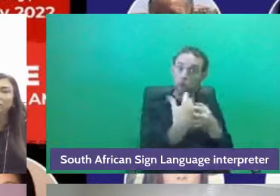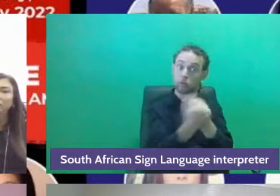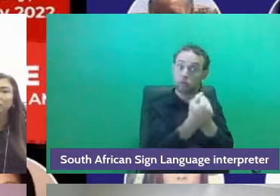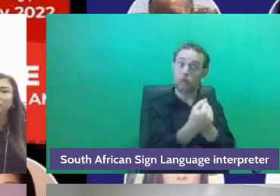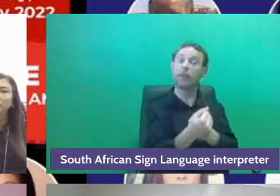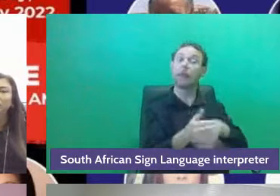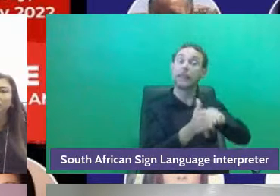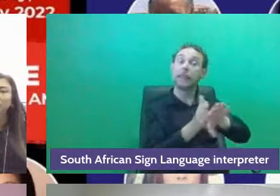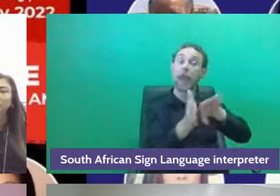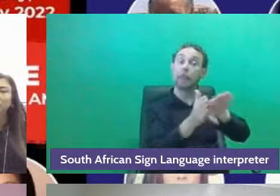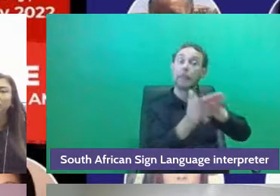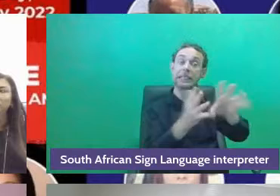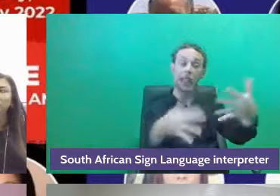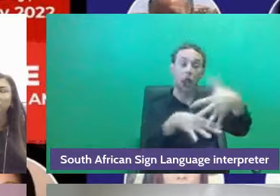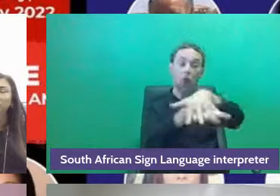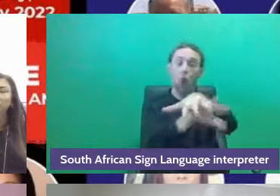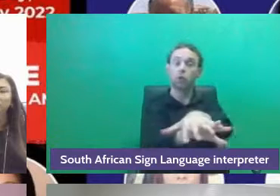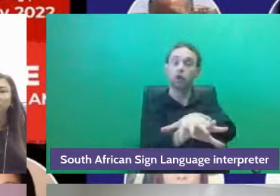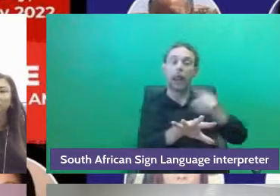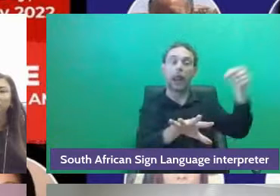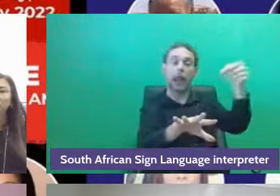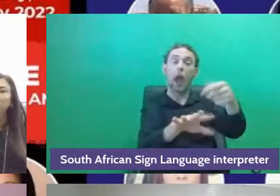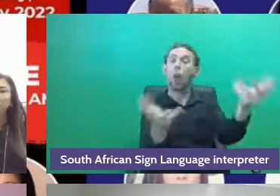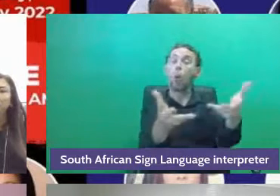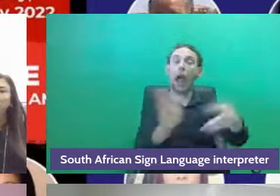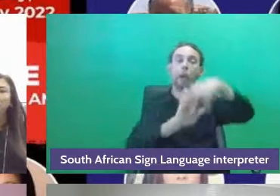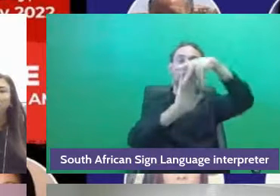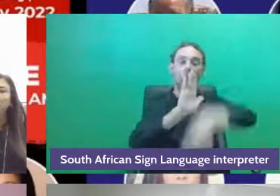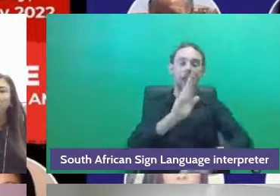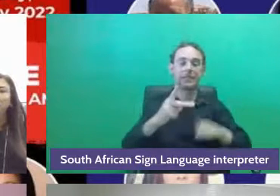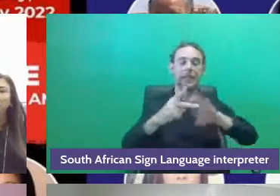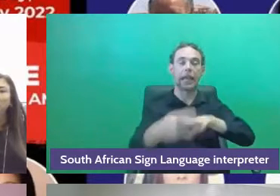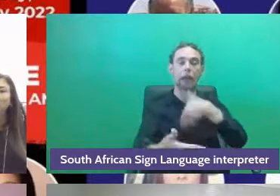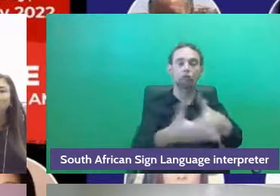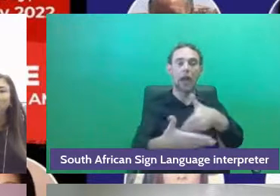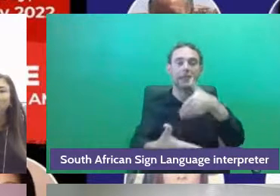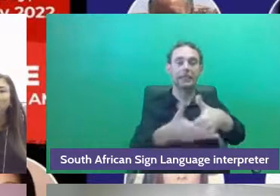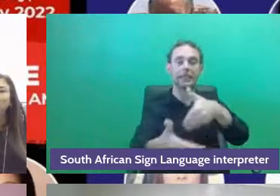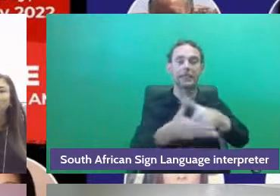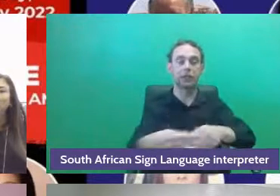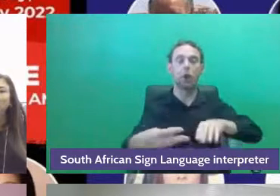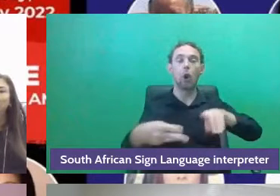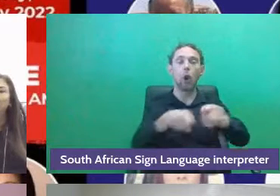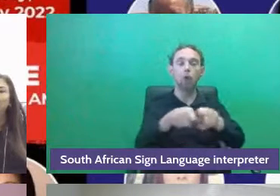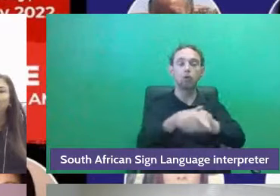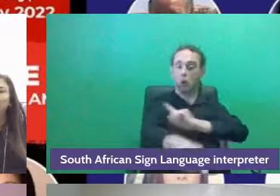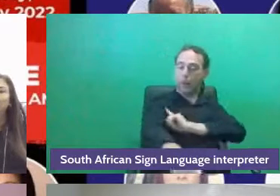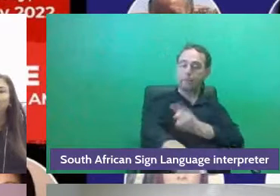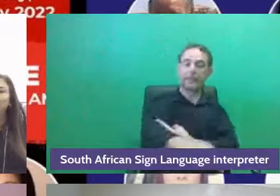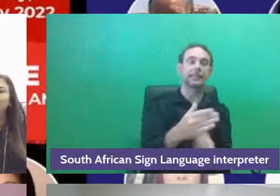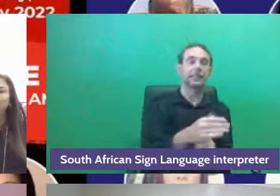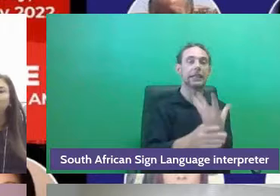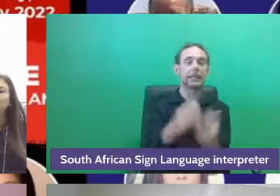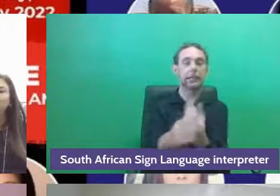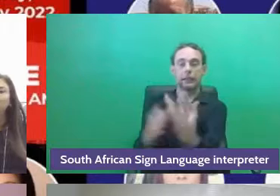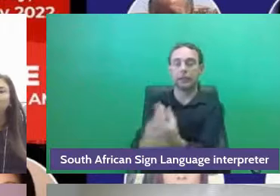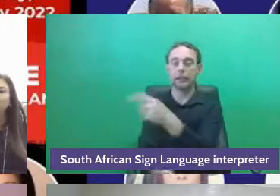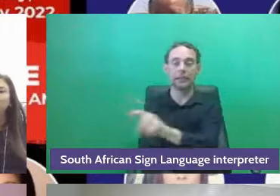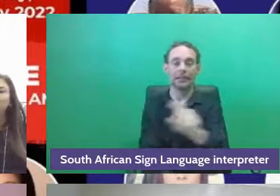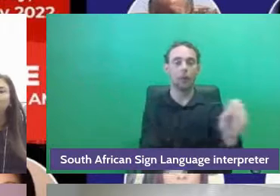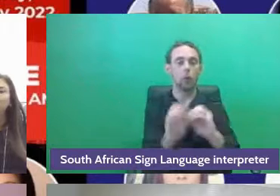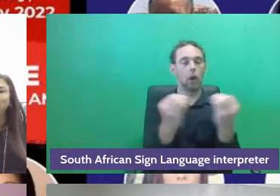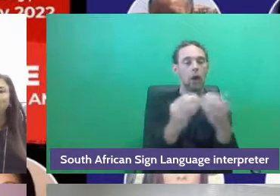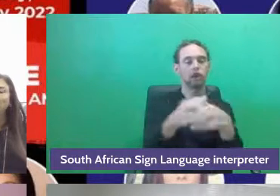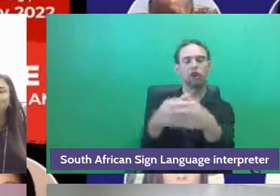of inclusion in policies, in practices, and building the capacity of individuals and organizations to support